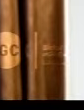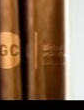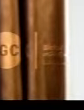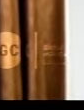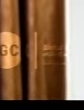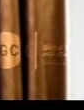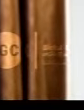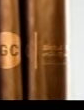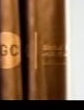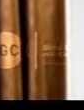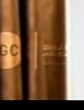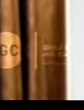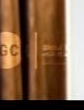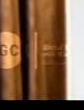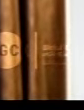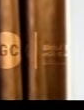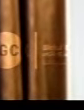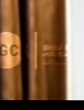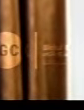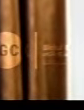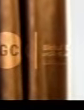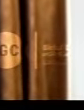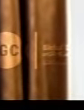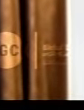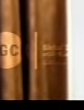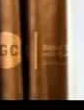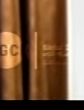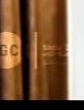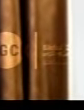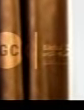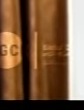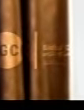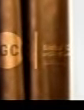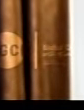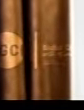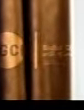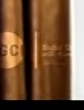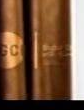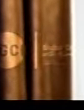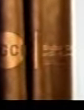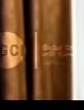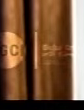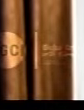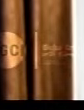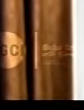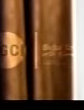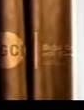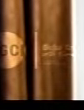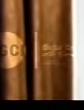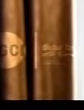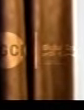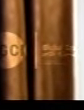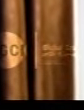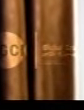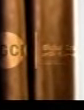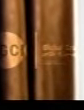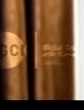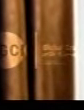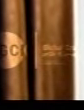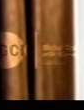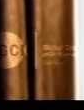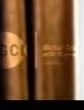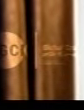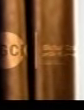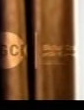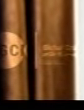Fibroid, there's no known cause of fibroid, and it could be distressing because a woman could feel a feeling of